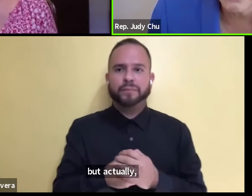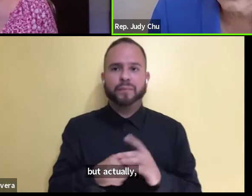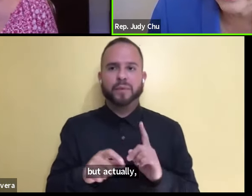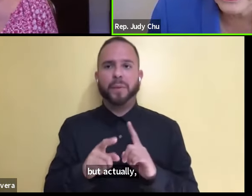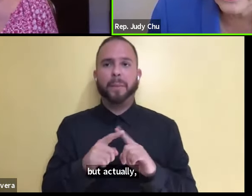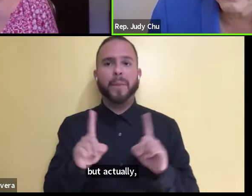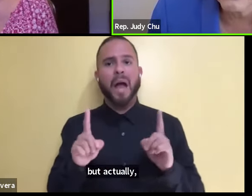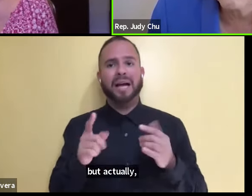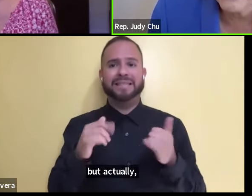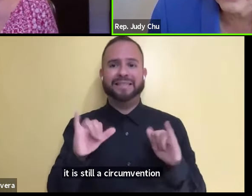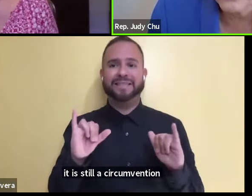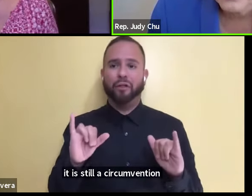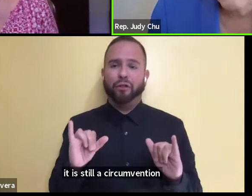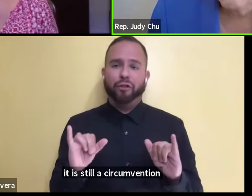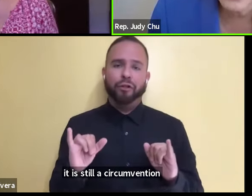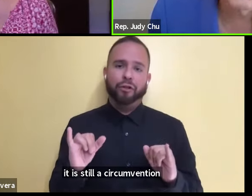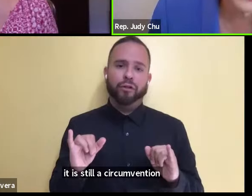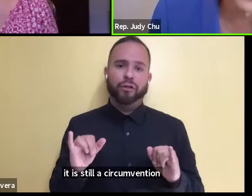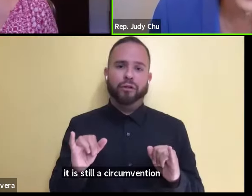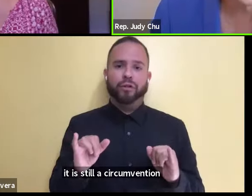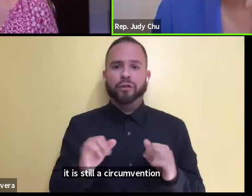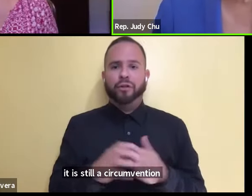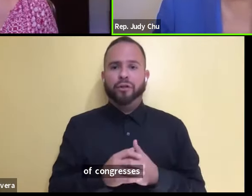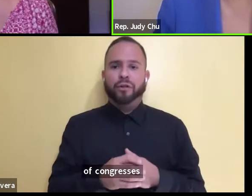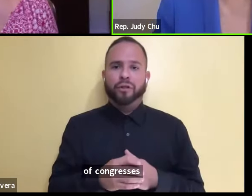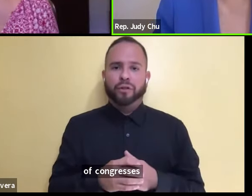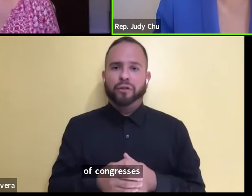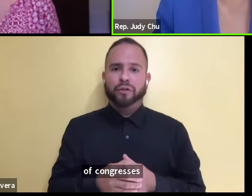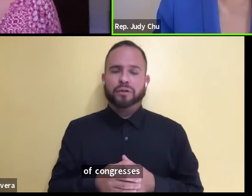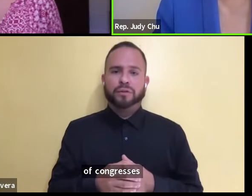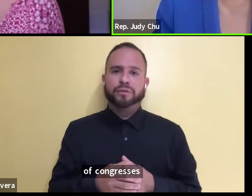of Congress's purview for him to do that.